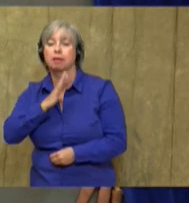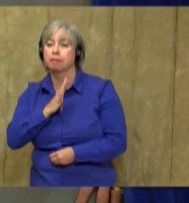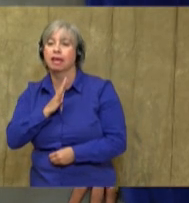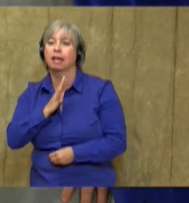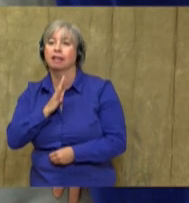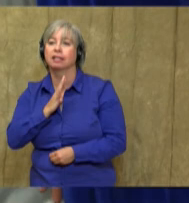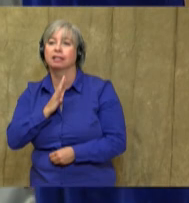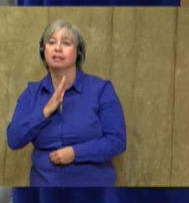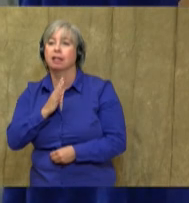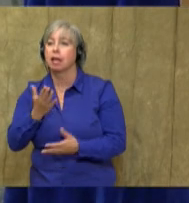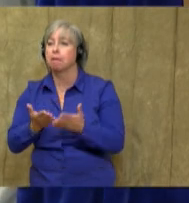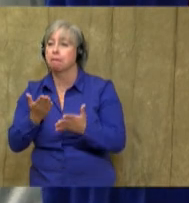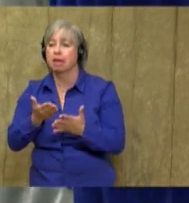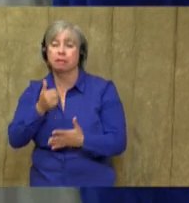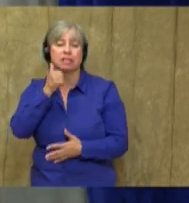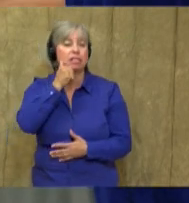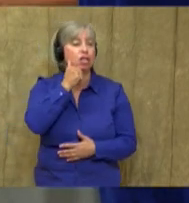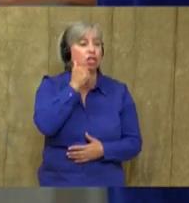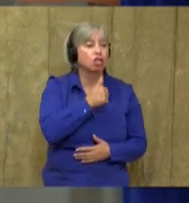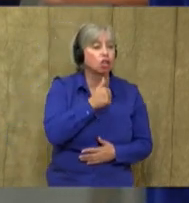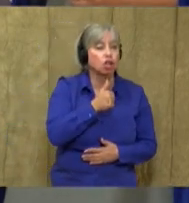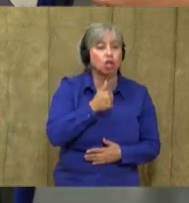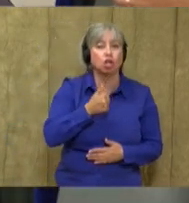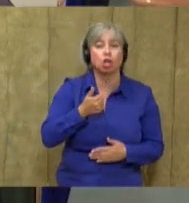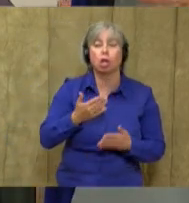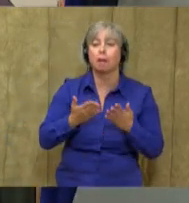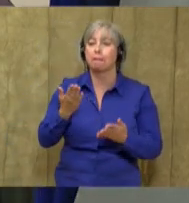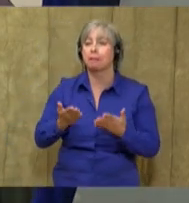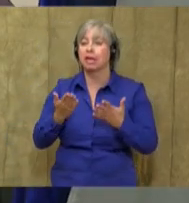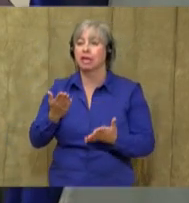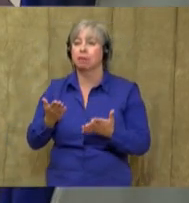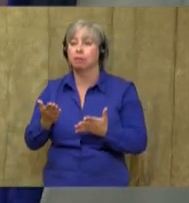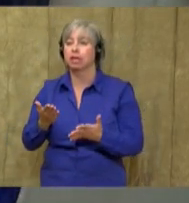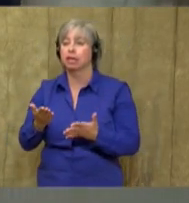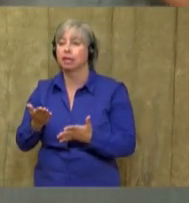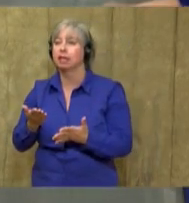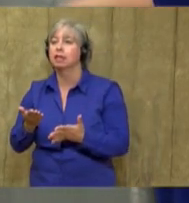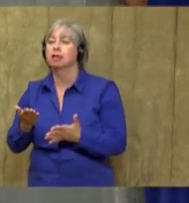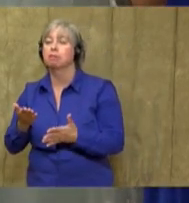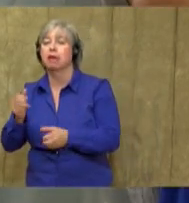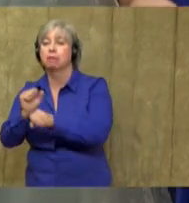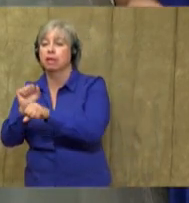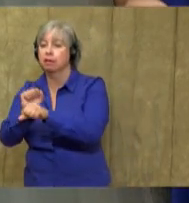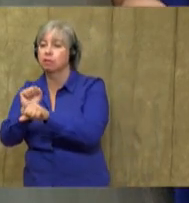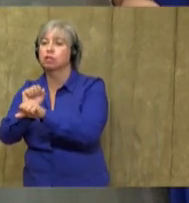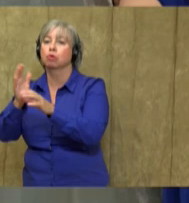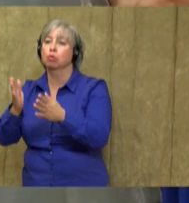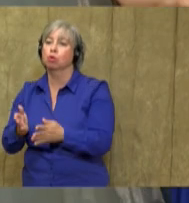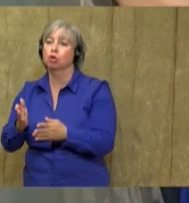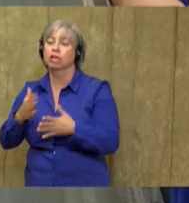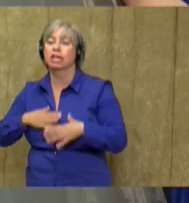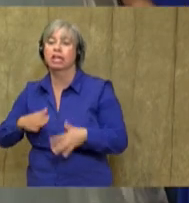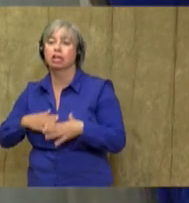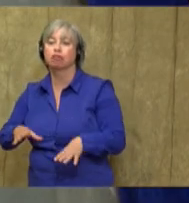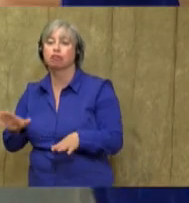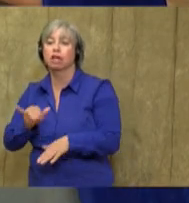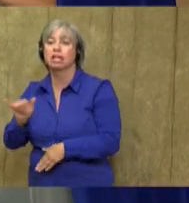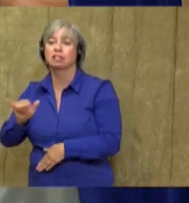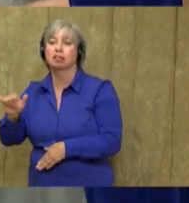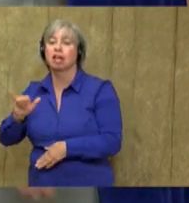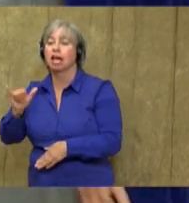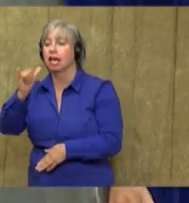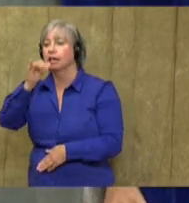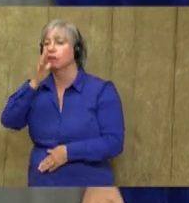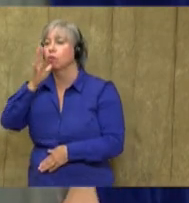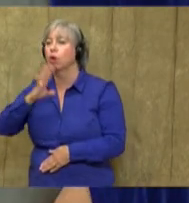even a girl. They said that maybe the subject was one of his longtime apprentices that he dressed up like a woman and painted them. But you